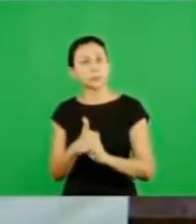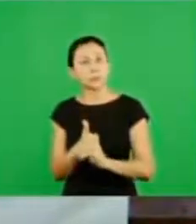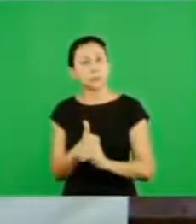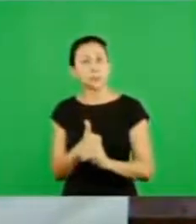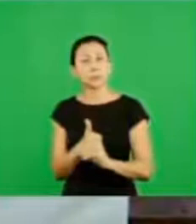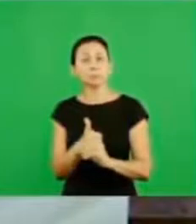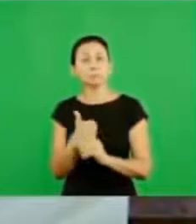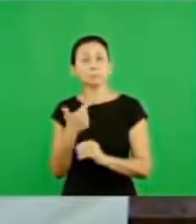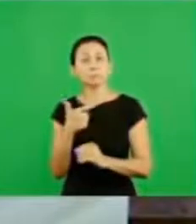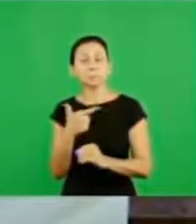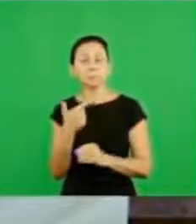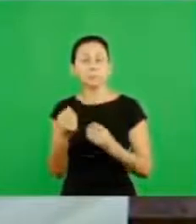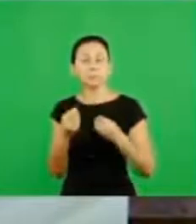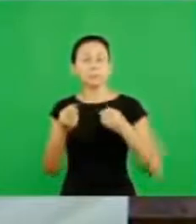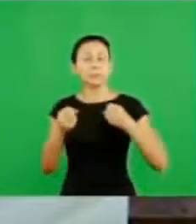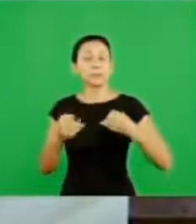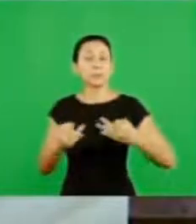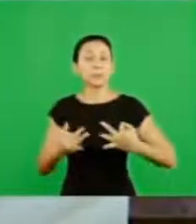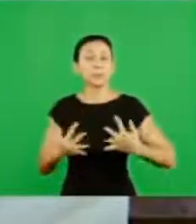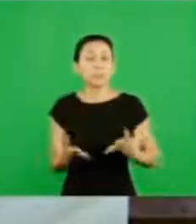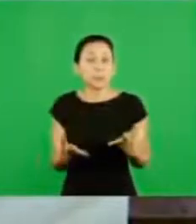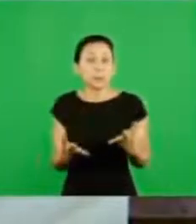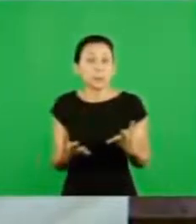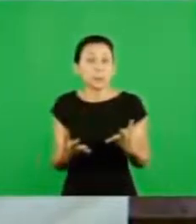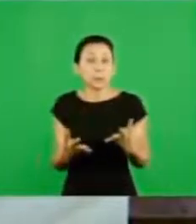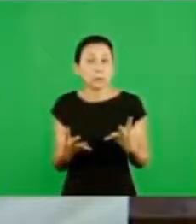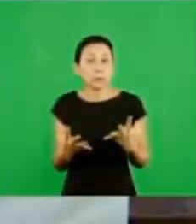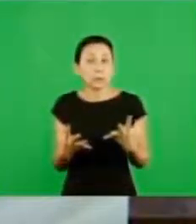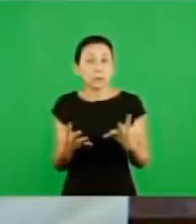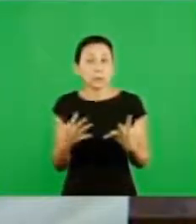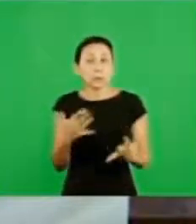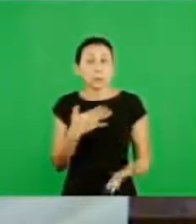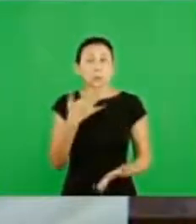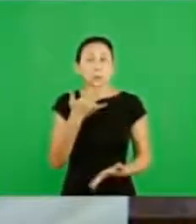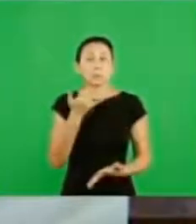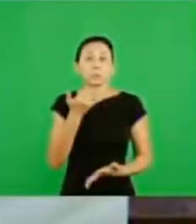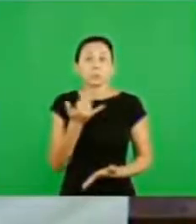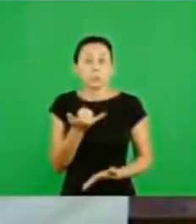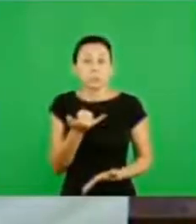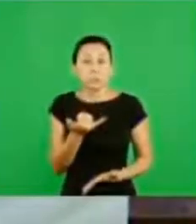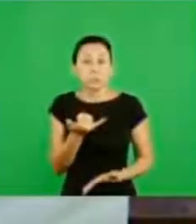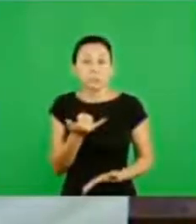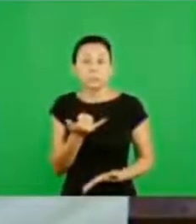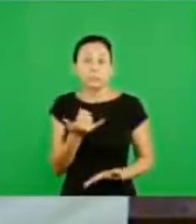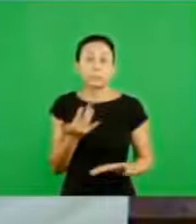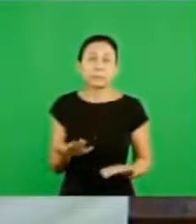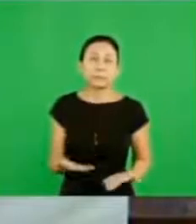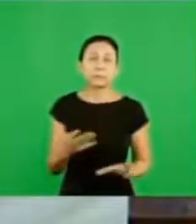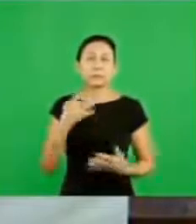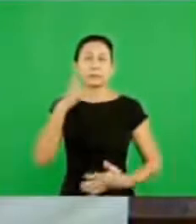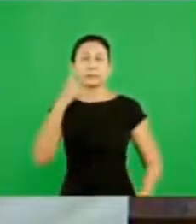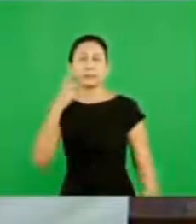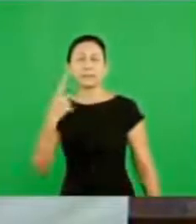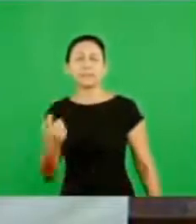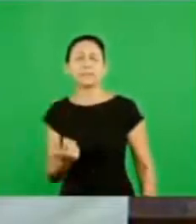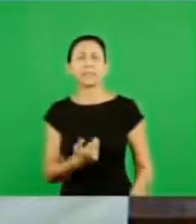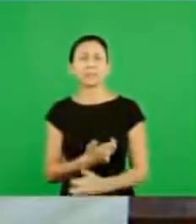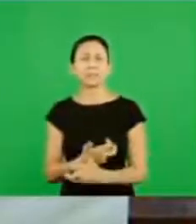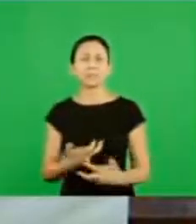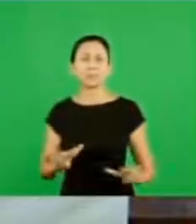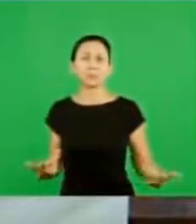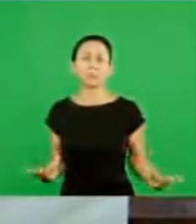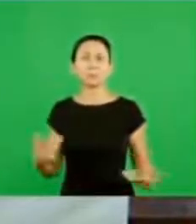in a way that religion itself didn't know how to explain the shock